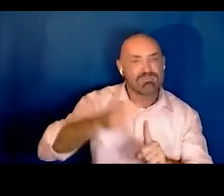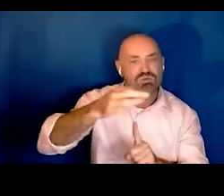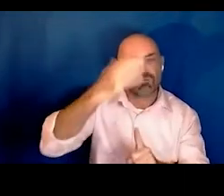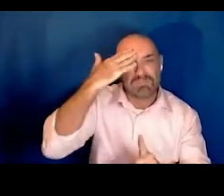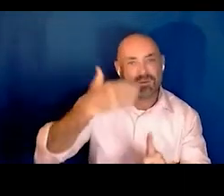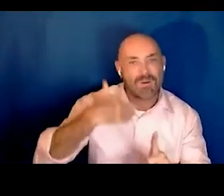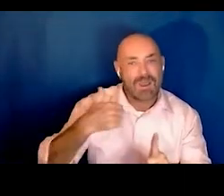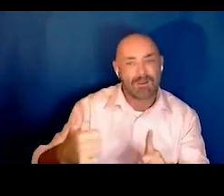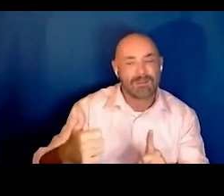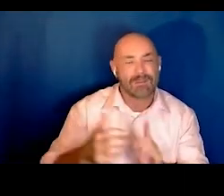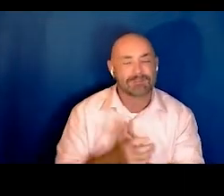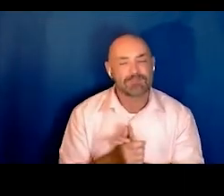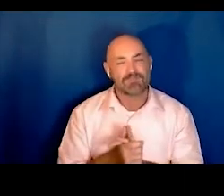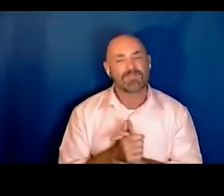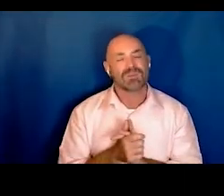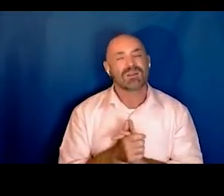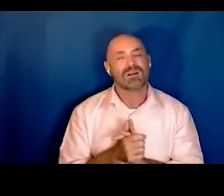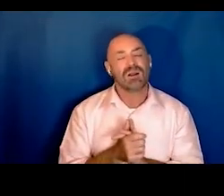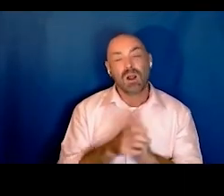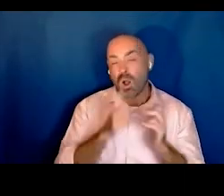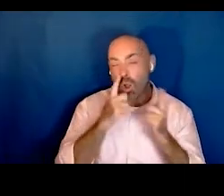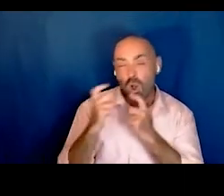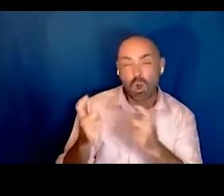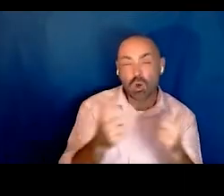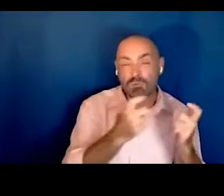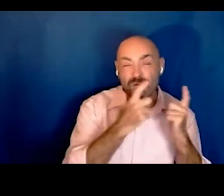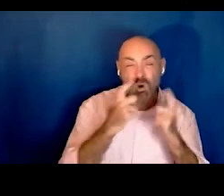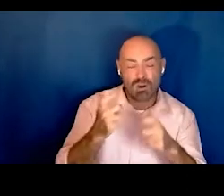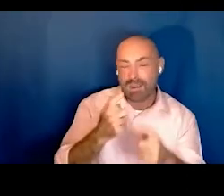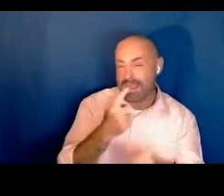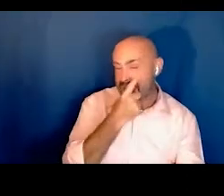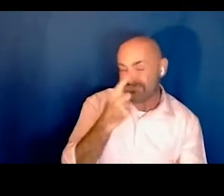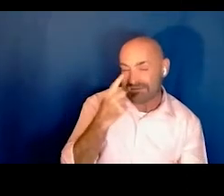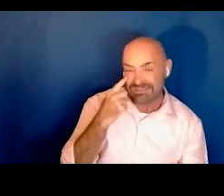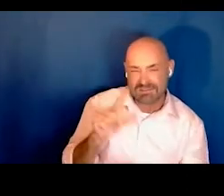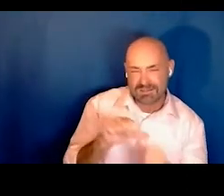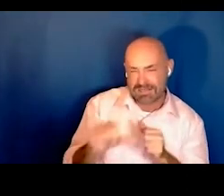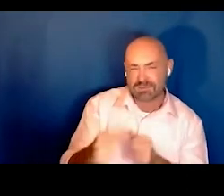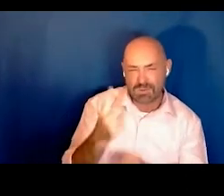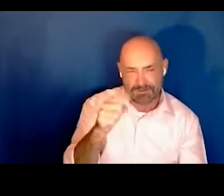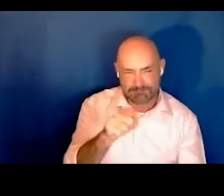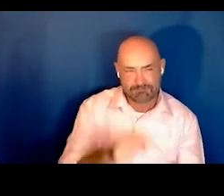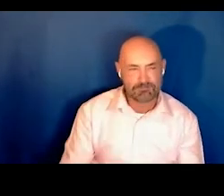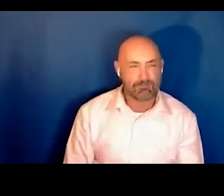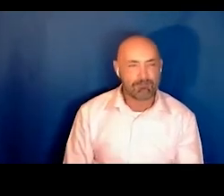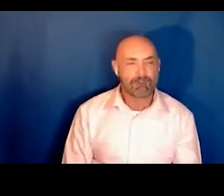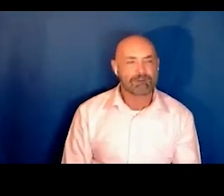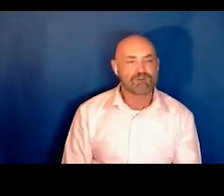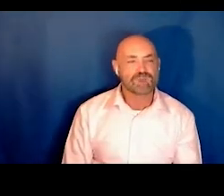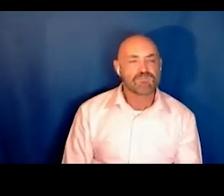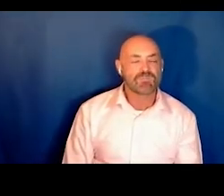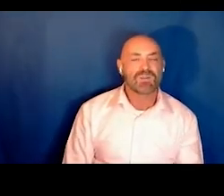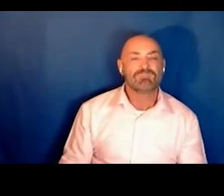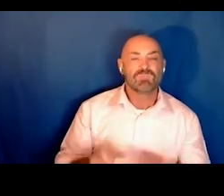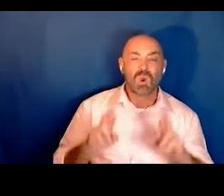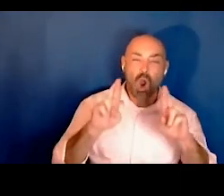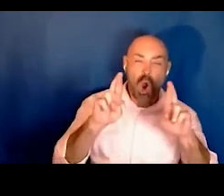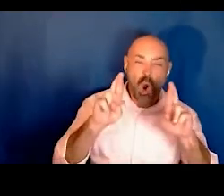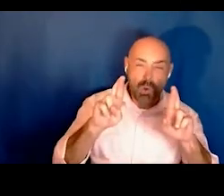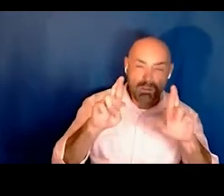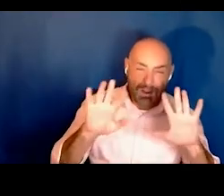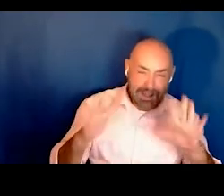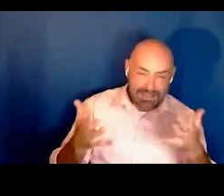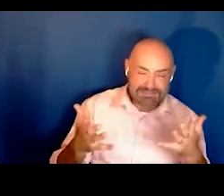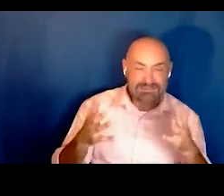And when we look at the evidence for this, we're seeing this emerge. So if we go to the next slide. Hopelessness and powerlessness seem to